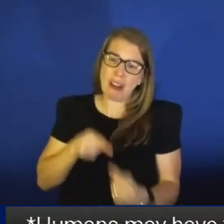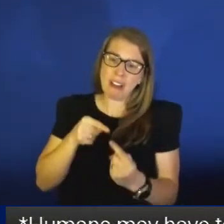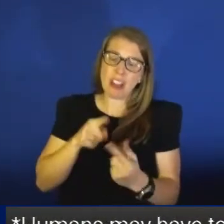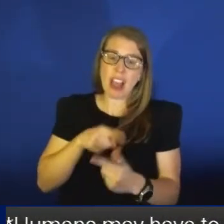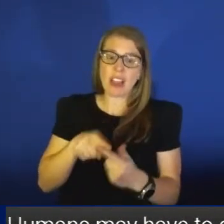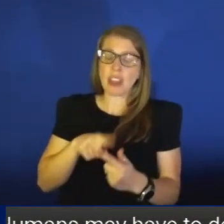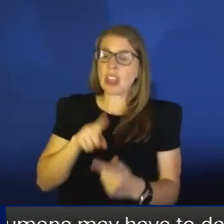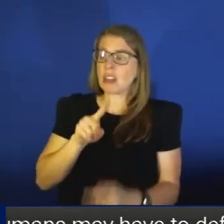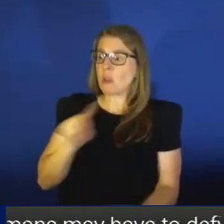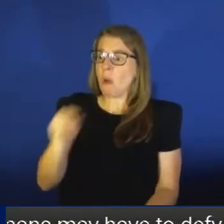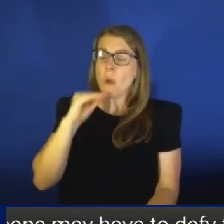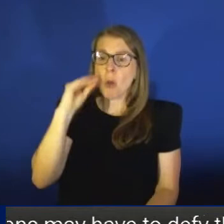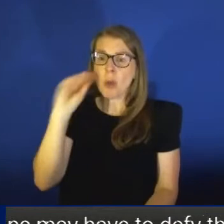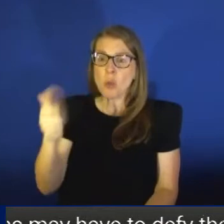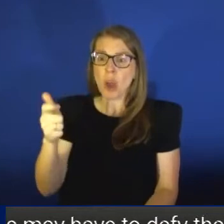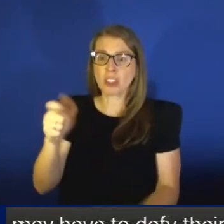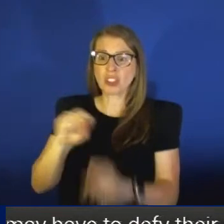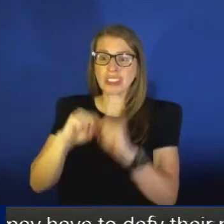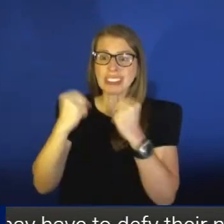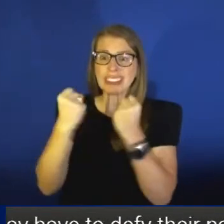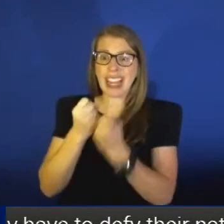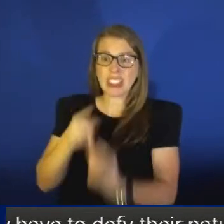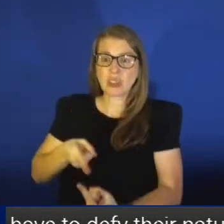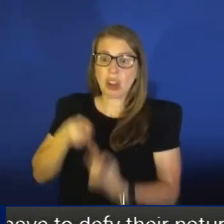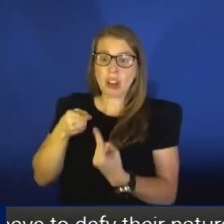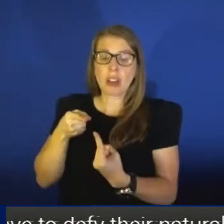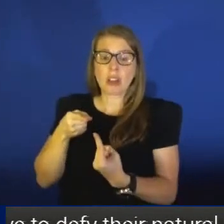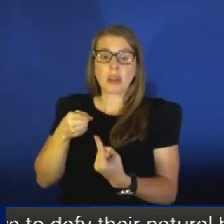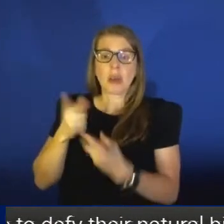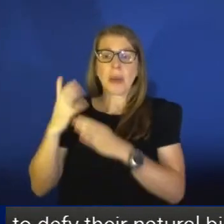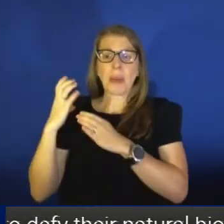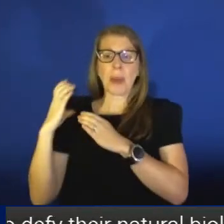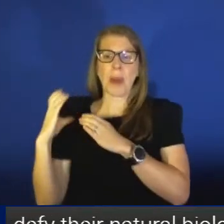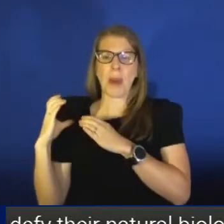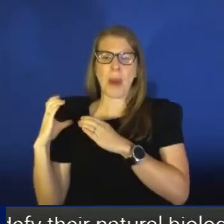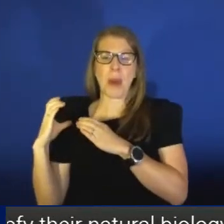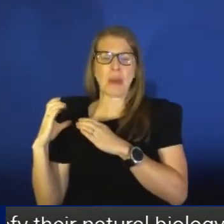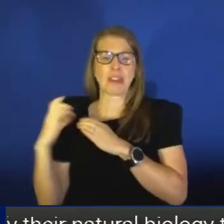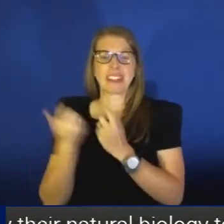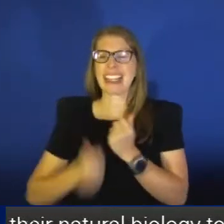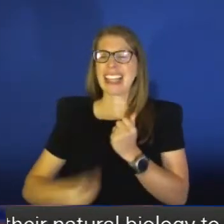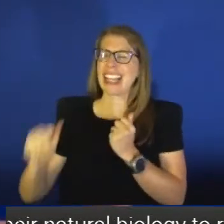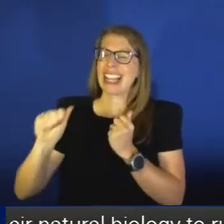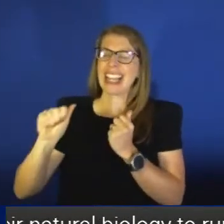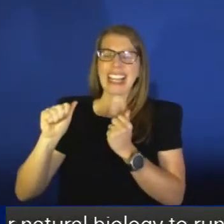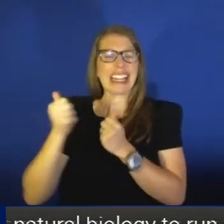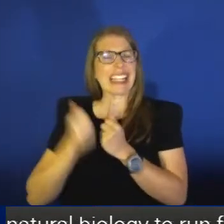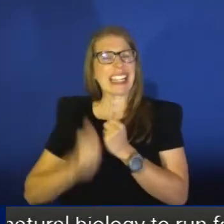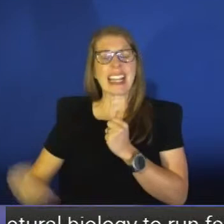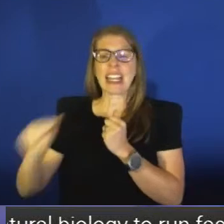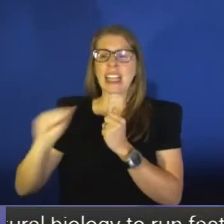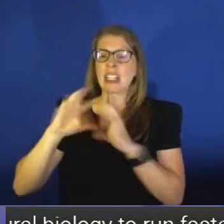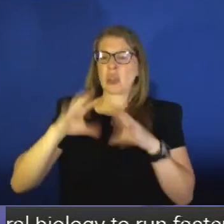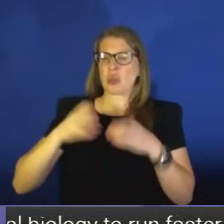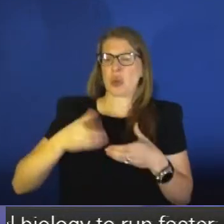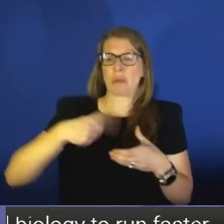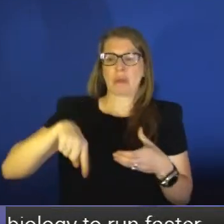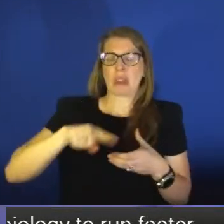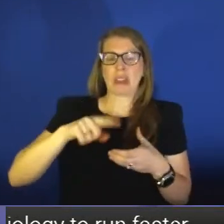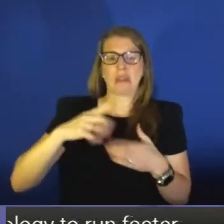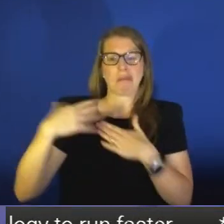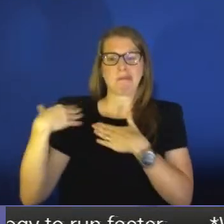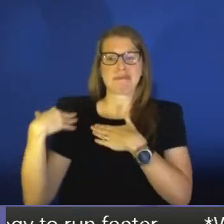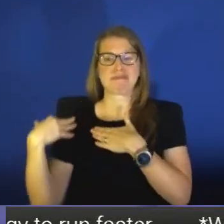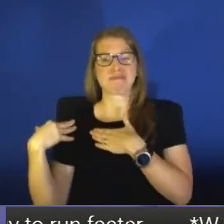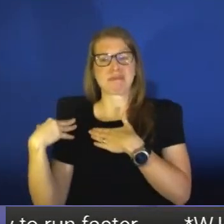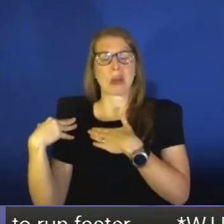society struggle, I think they've borne the heaviest load of any group throughout the entire pandemic. Yeah, Steve, you and I have